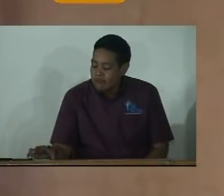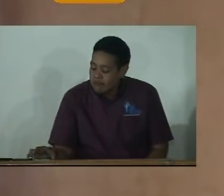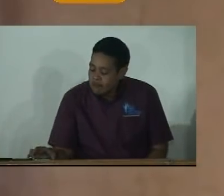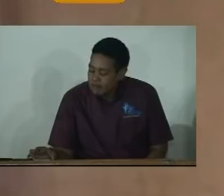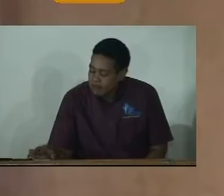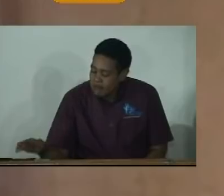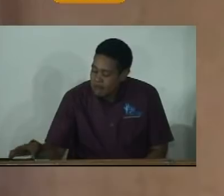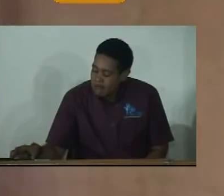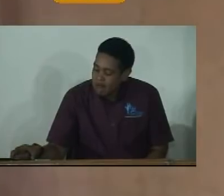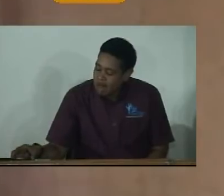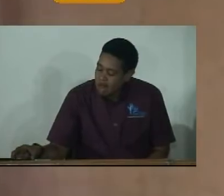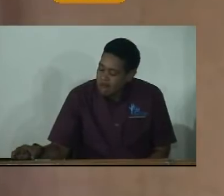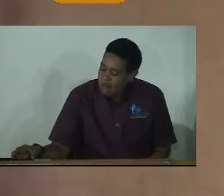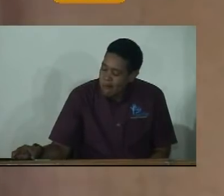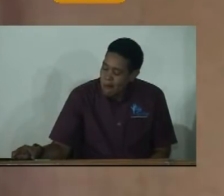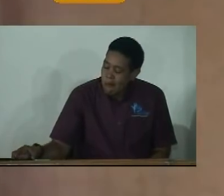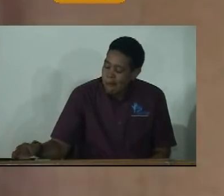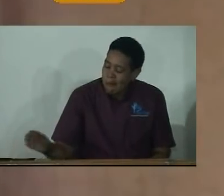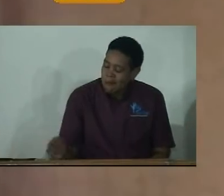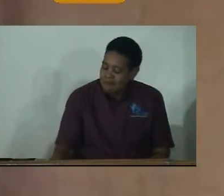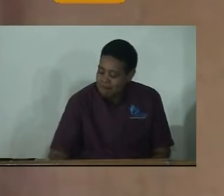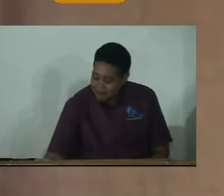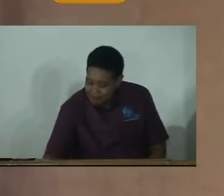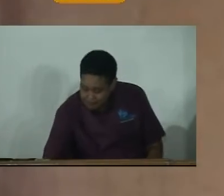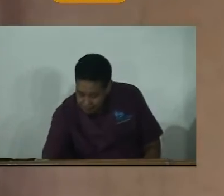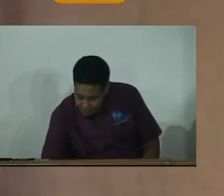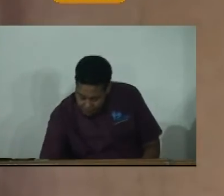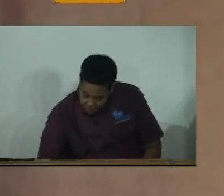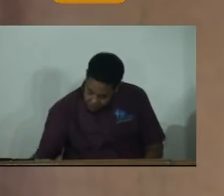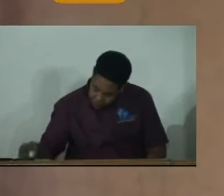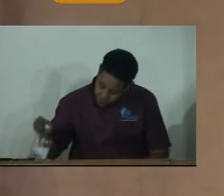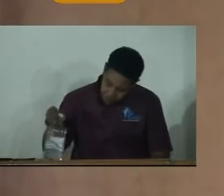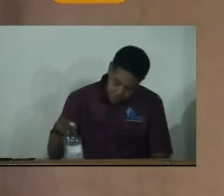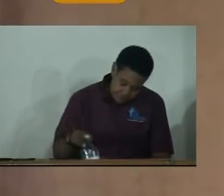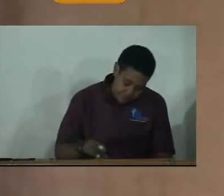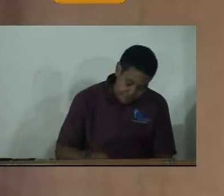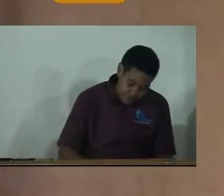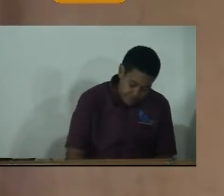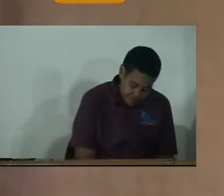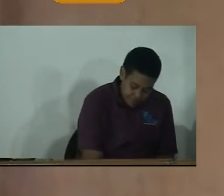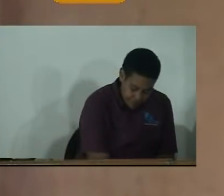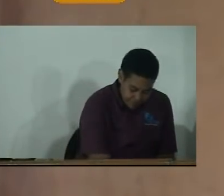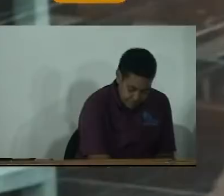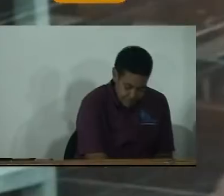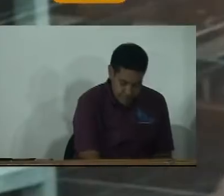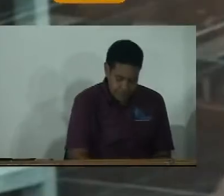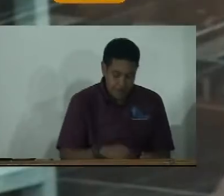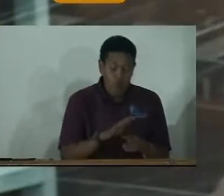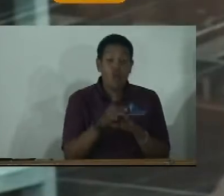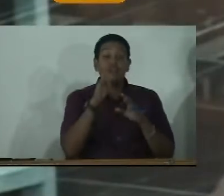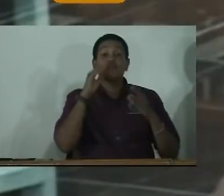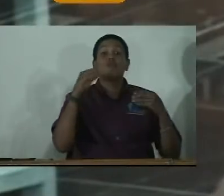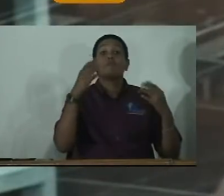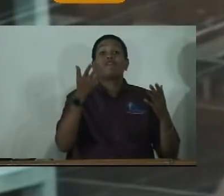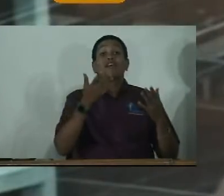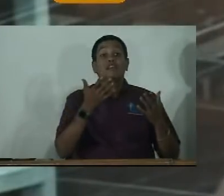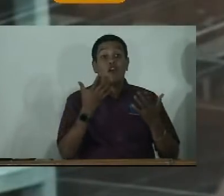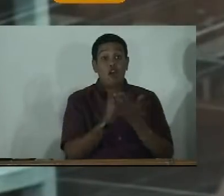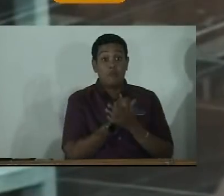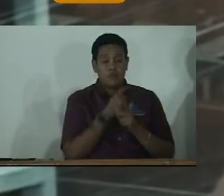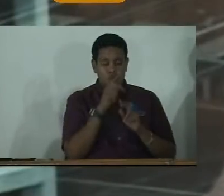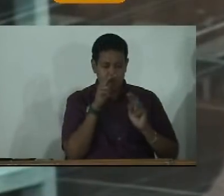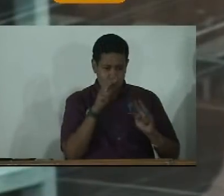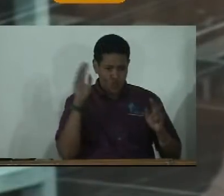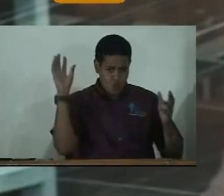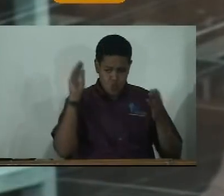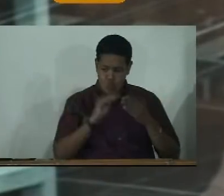pandemic presents us an opportunity to once again look at this whole issue of food security.